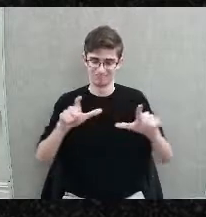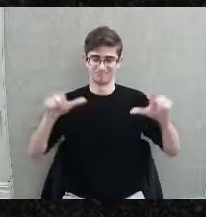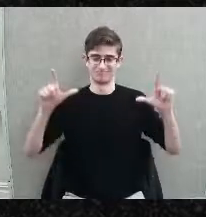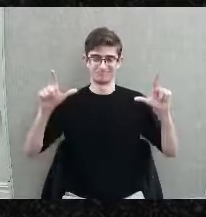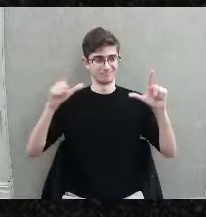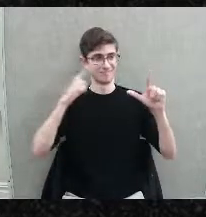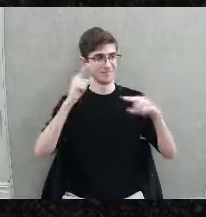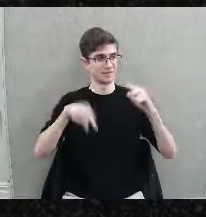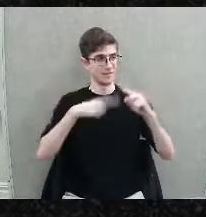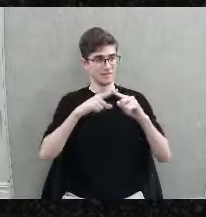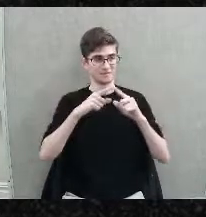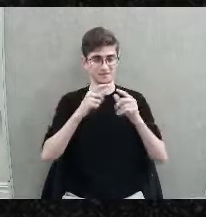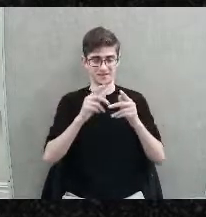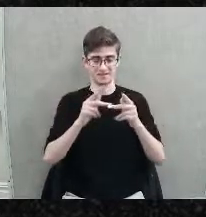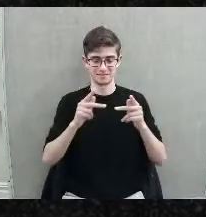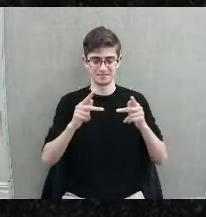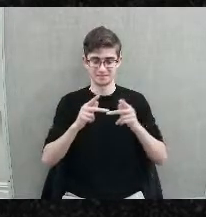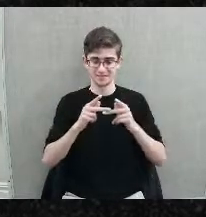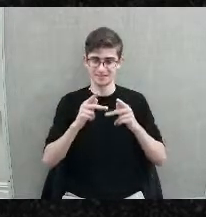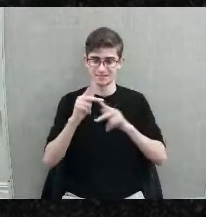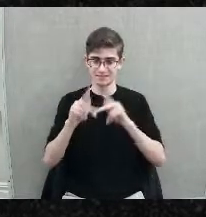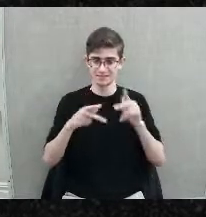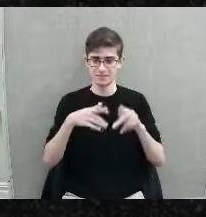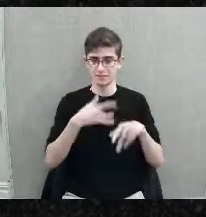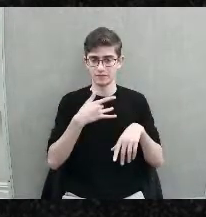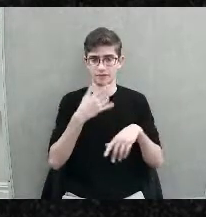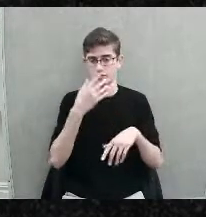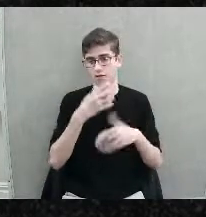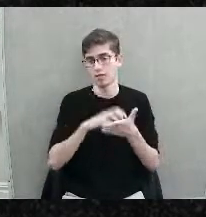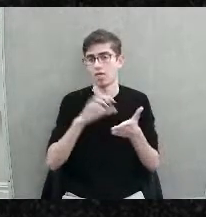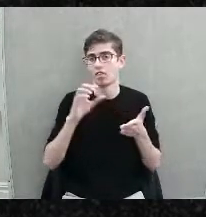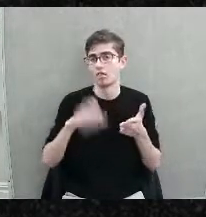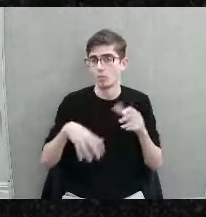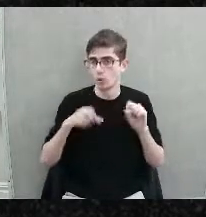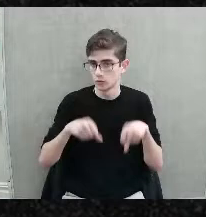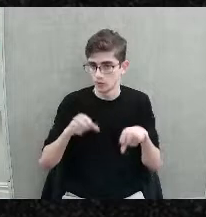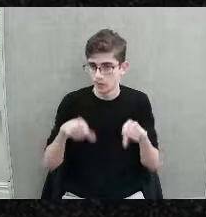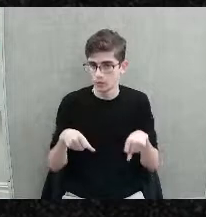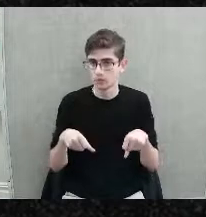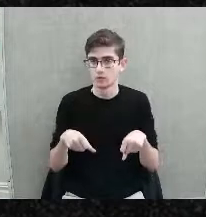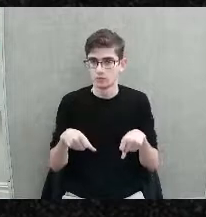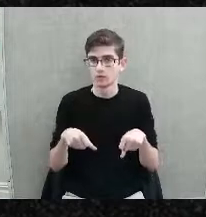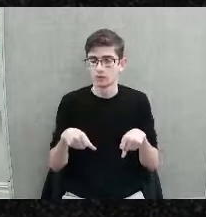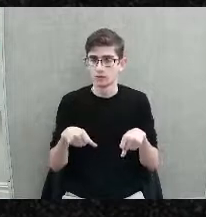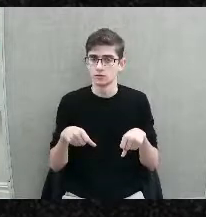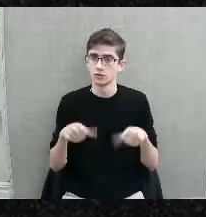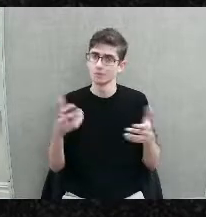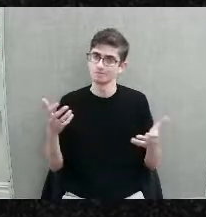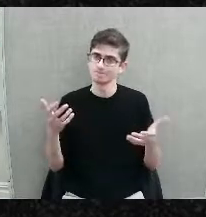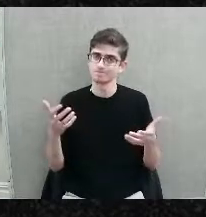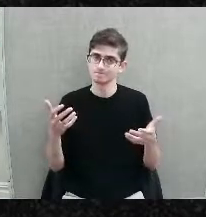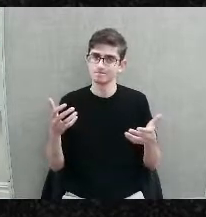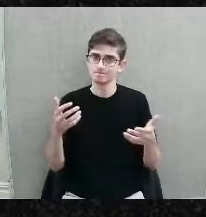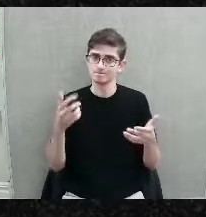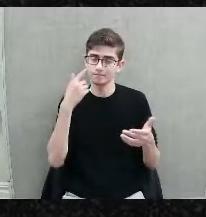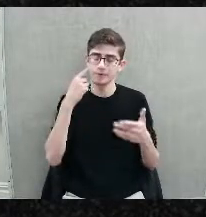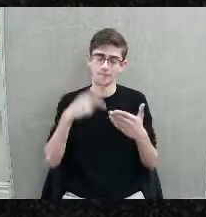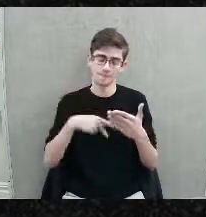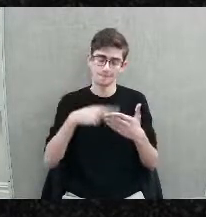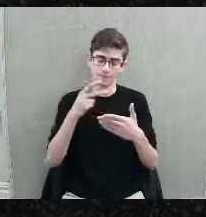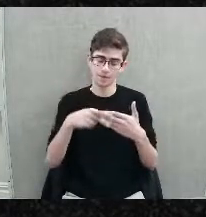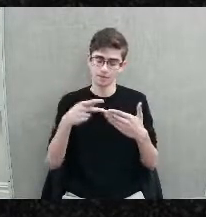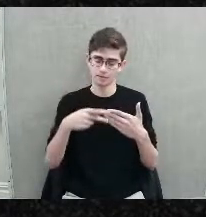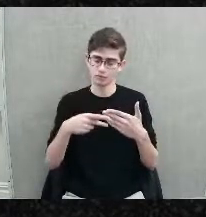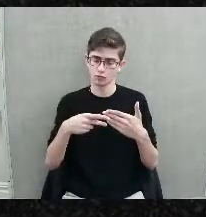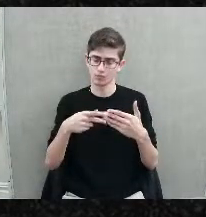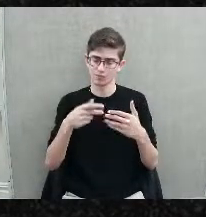spaces, it's clear to me that vulnerability is the ground upon which these programs are built, right? You have the space, you're